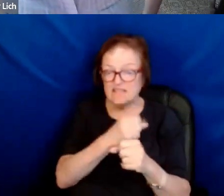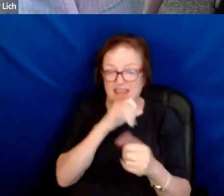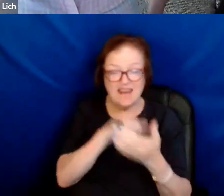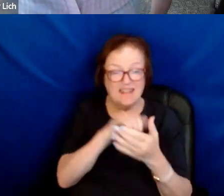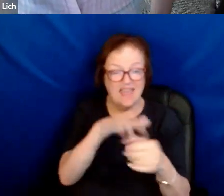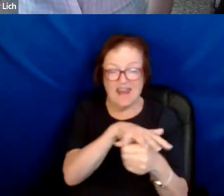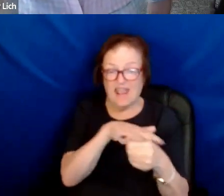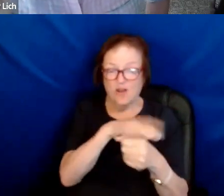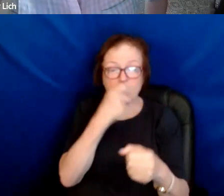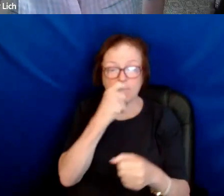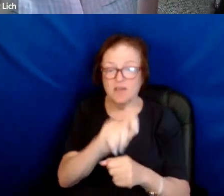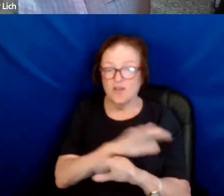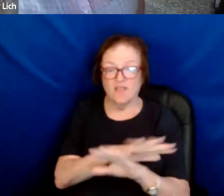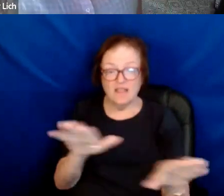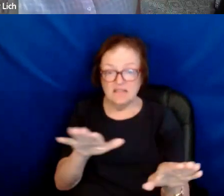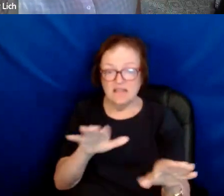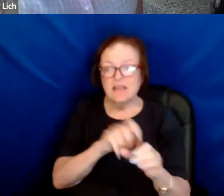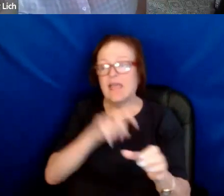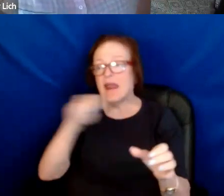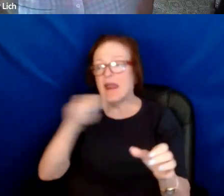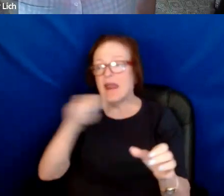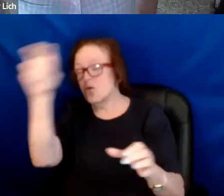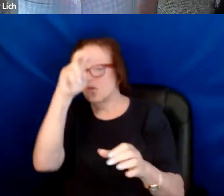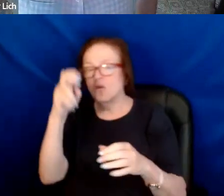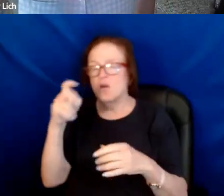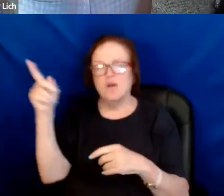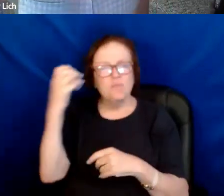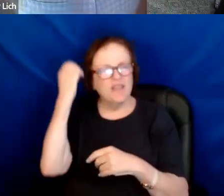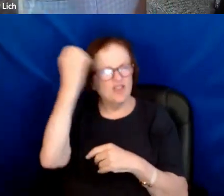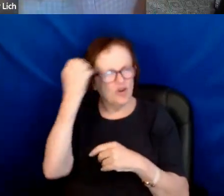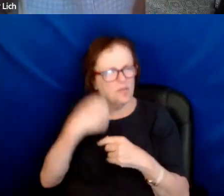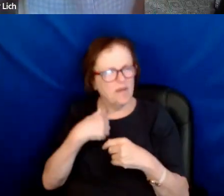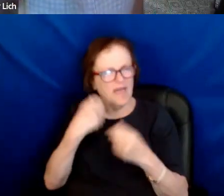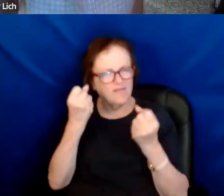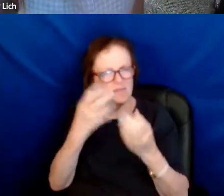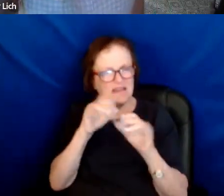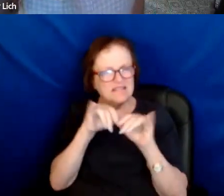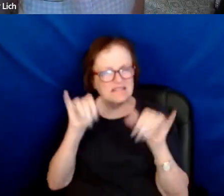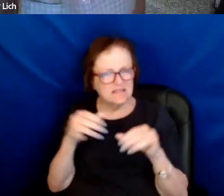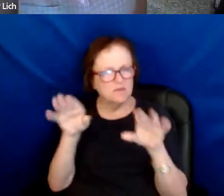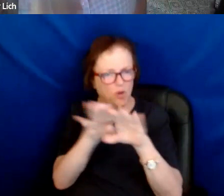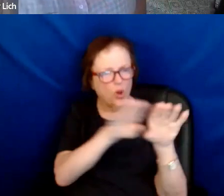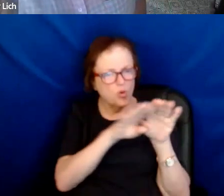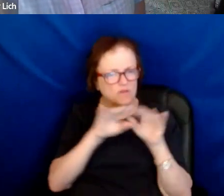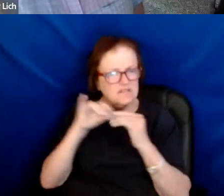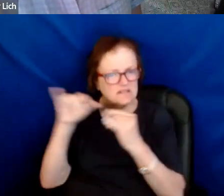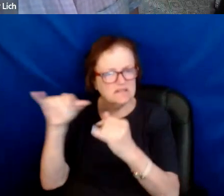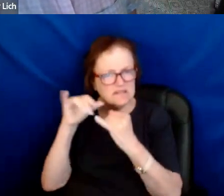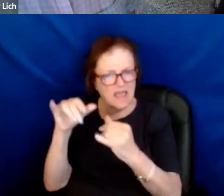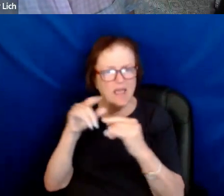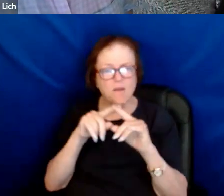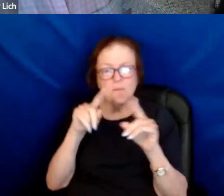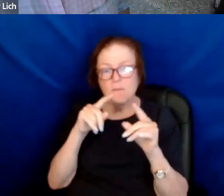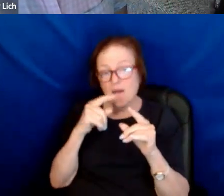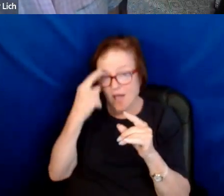is. And also in Europe, there's many systems that are completely closed like that. And I think those